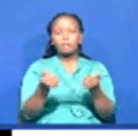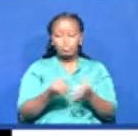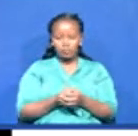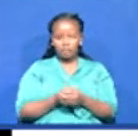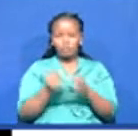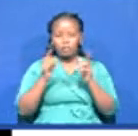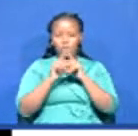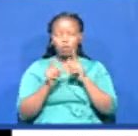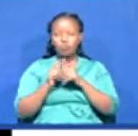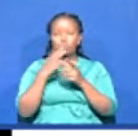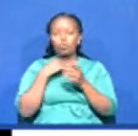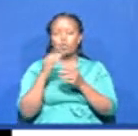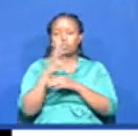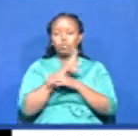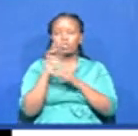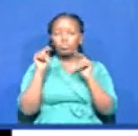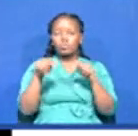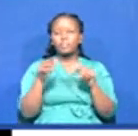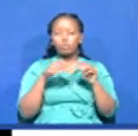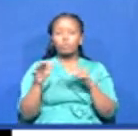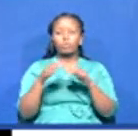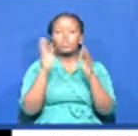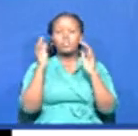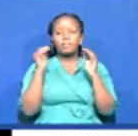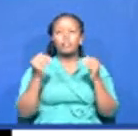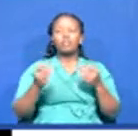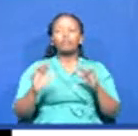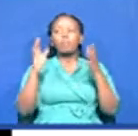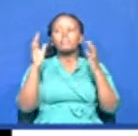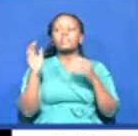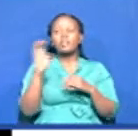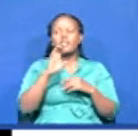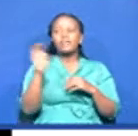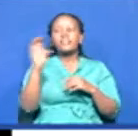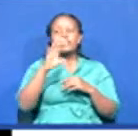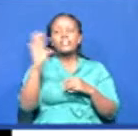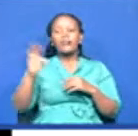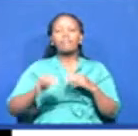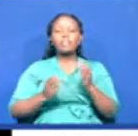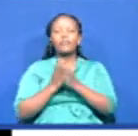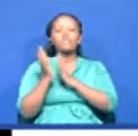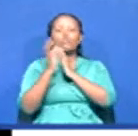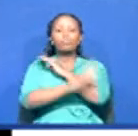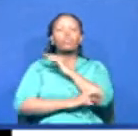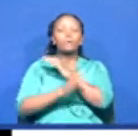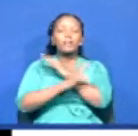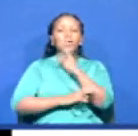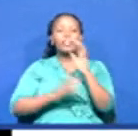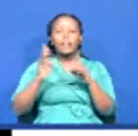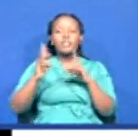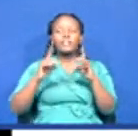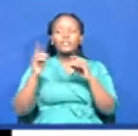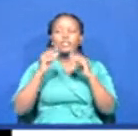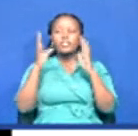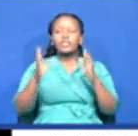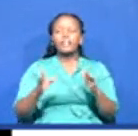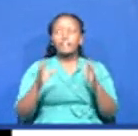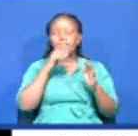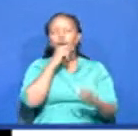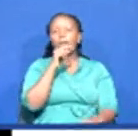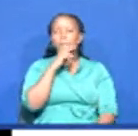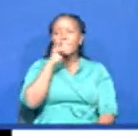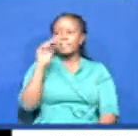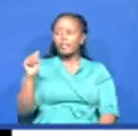this opportunity to appreciate Trademark East Africa through the country director, Mr. Ahmed Farah, for the